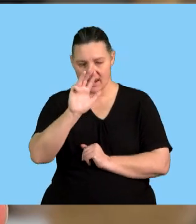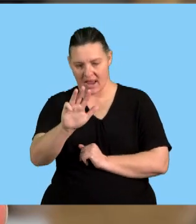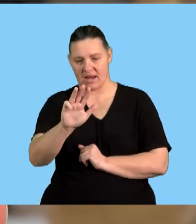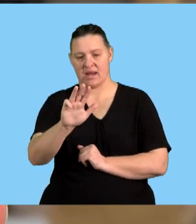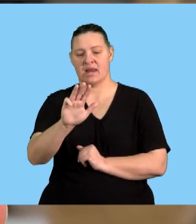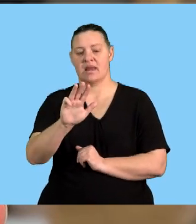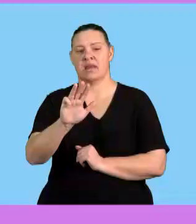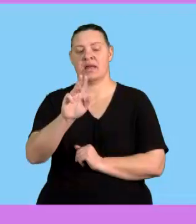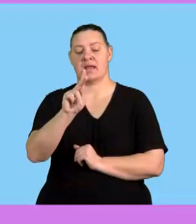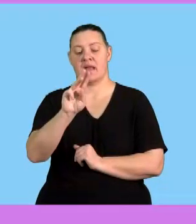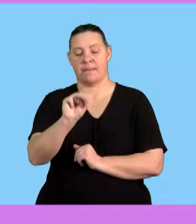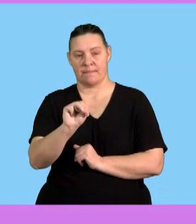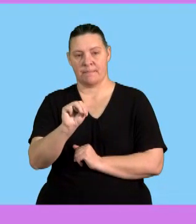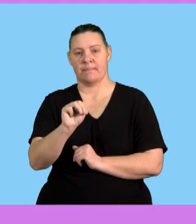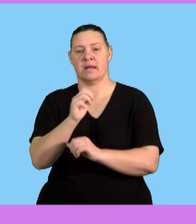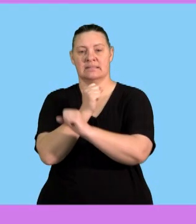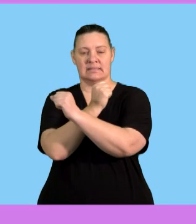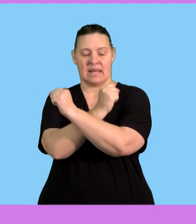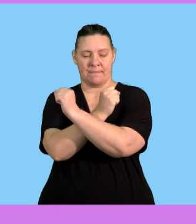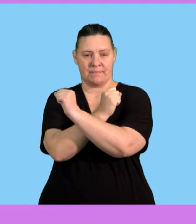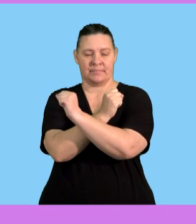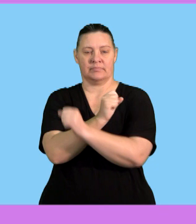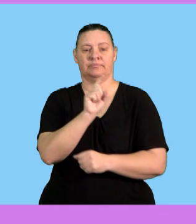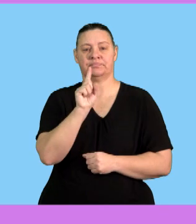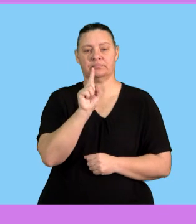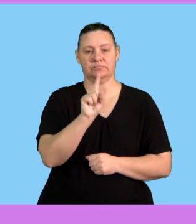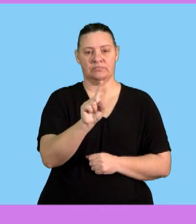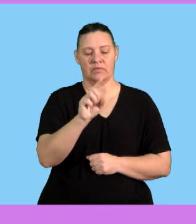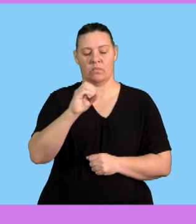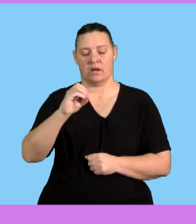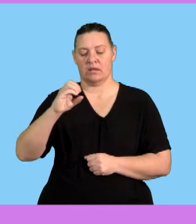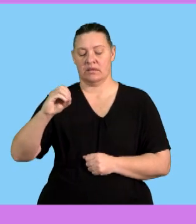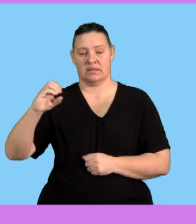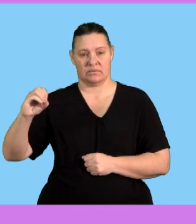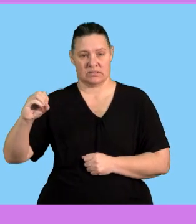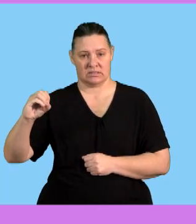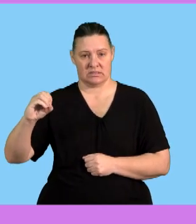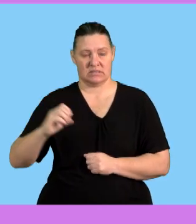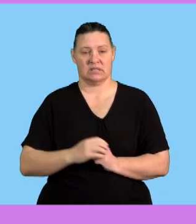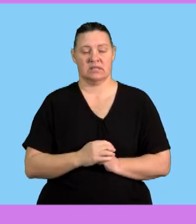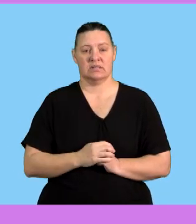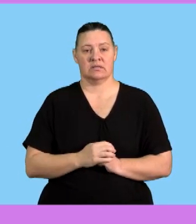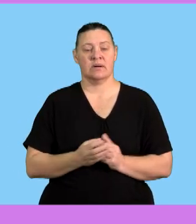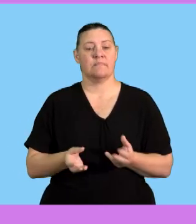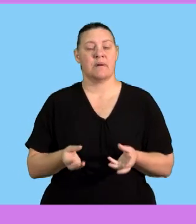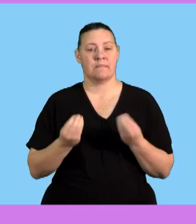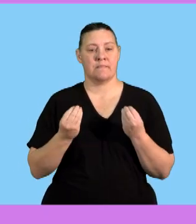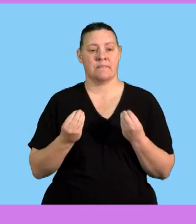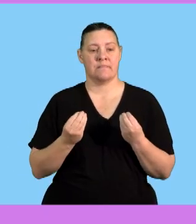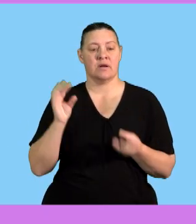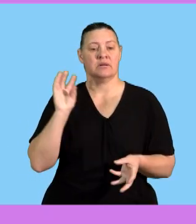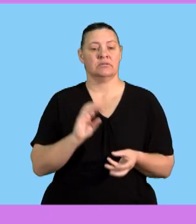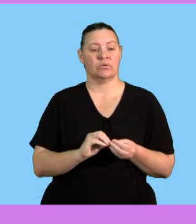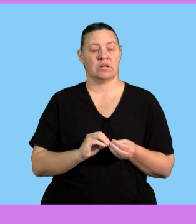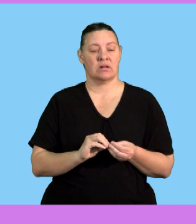779 kilometers, and this will be multiplied by 1,000. So this will give us a